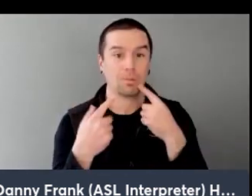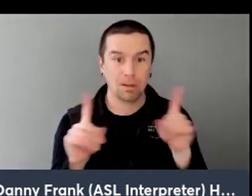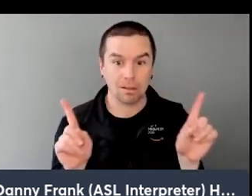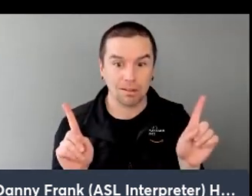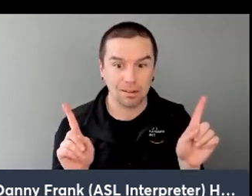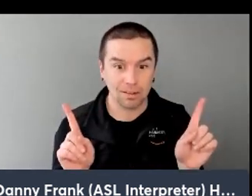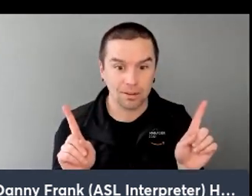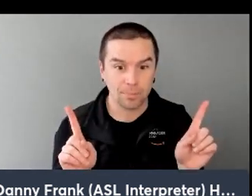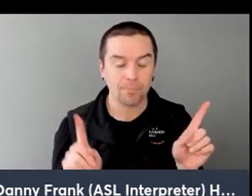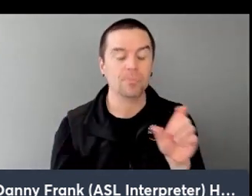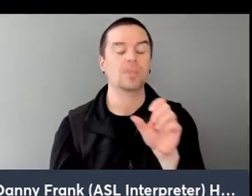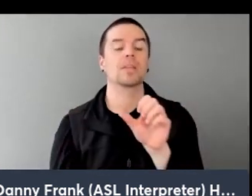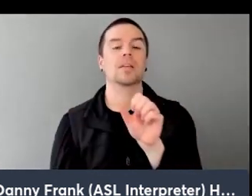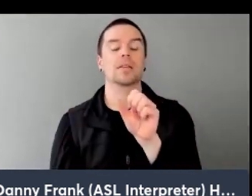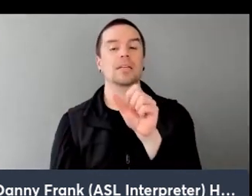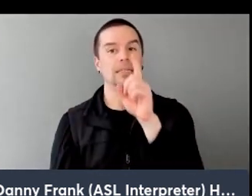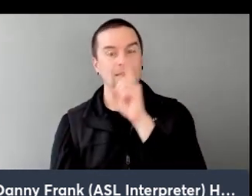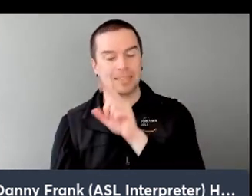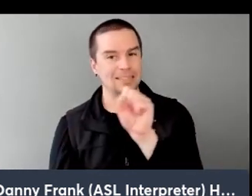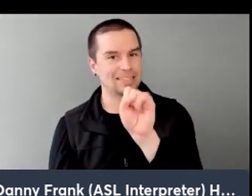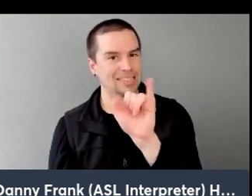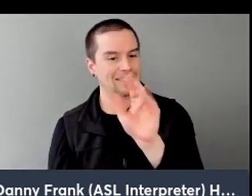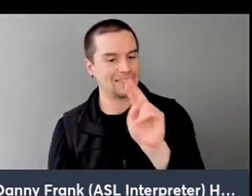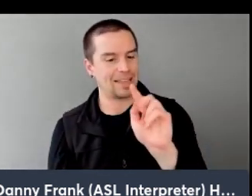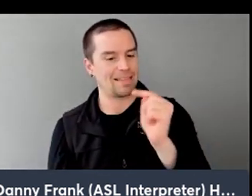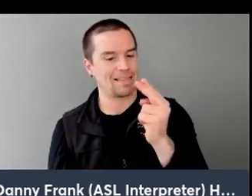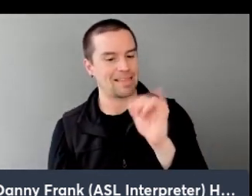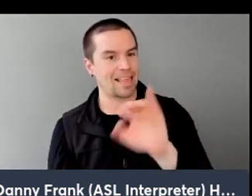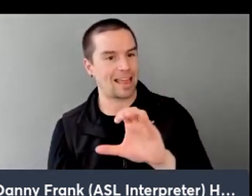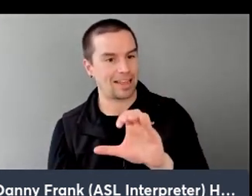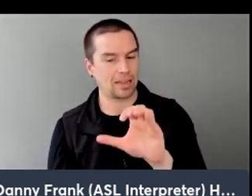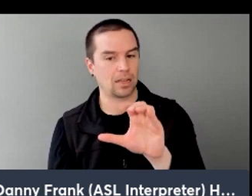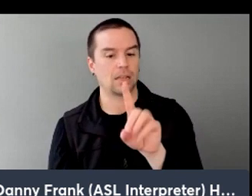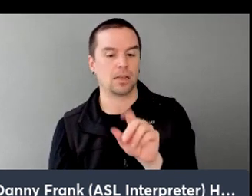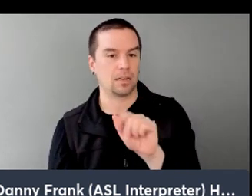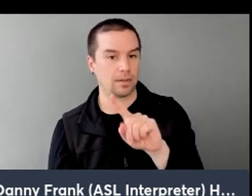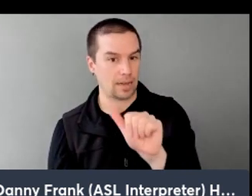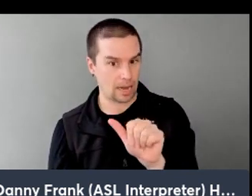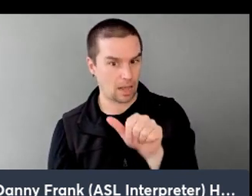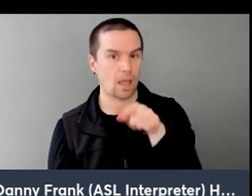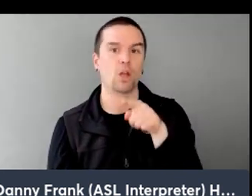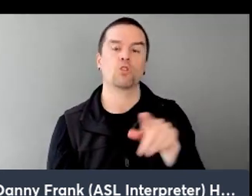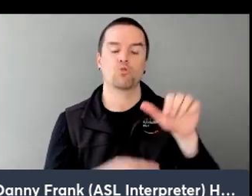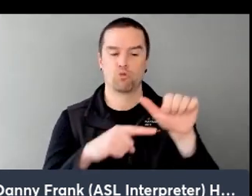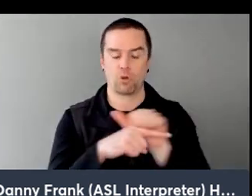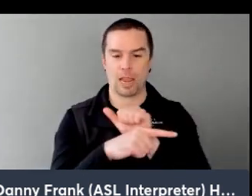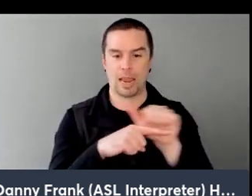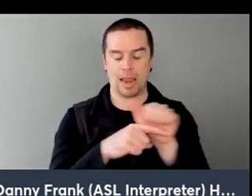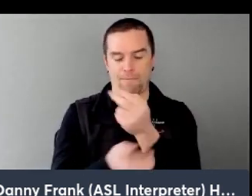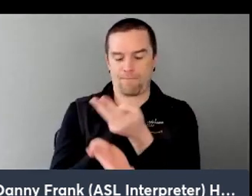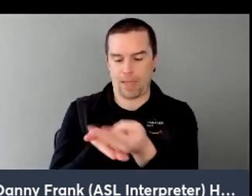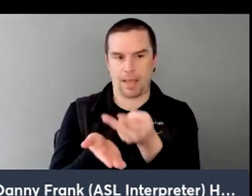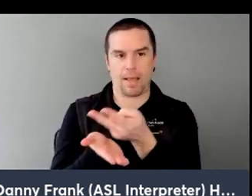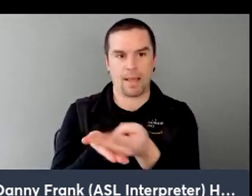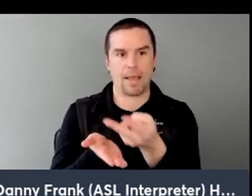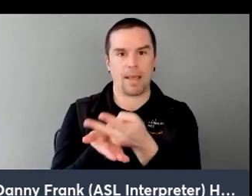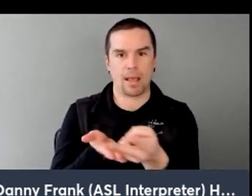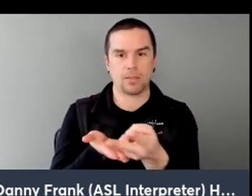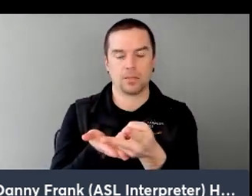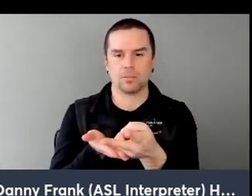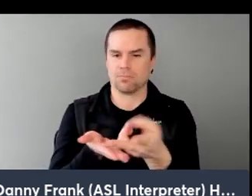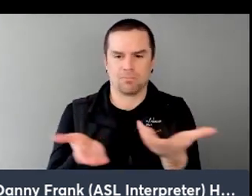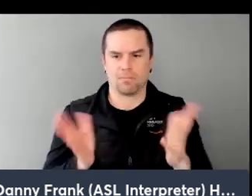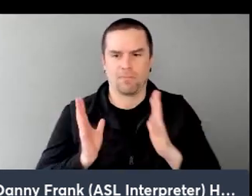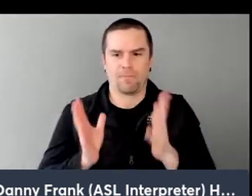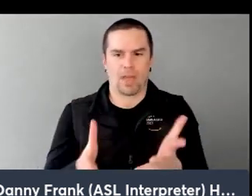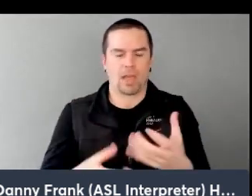synthetic data, though, if you train and it fails, you can regenerate the data